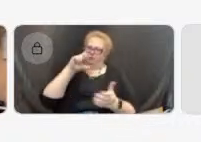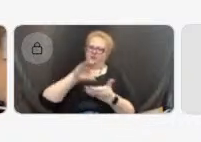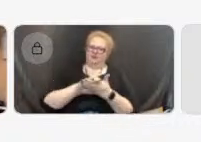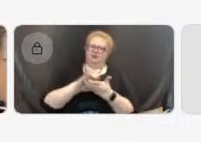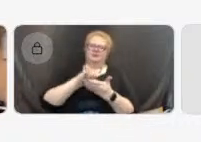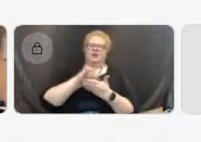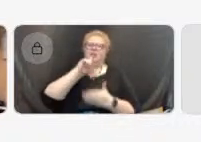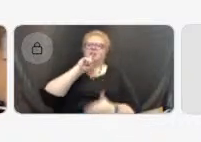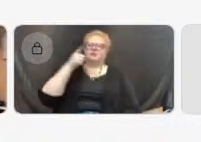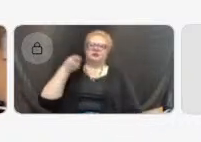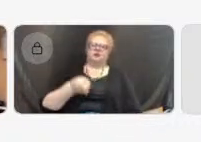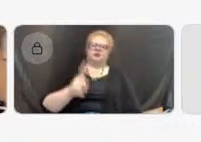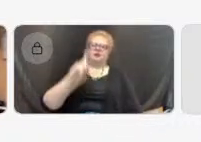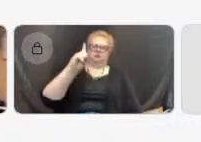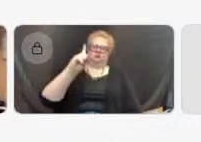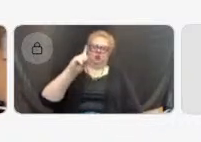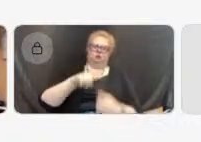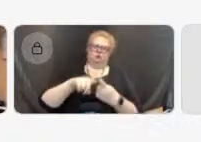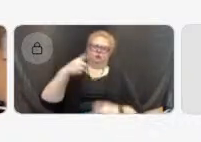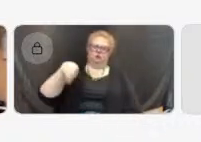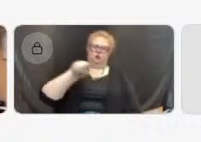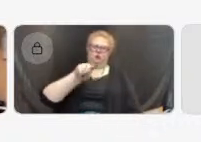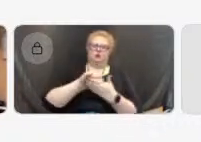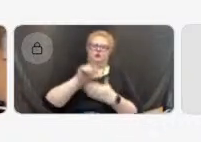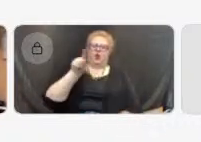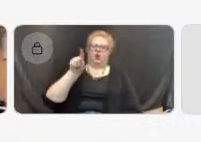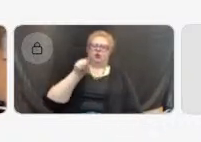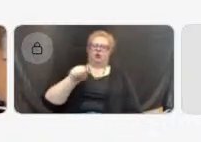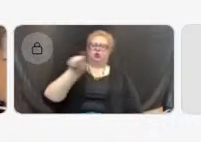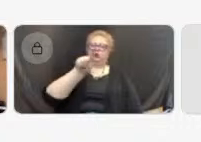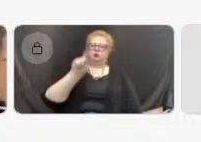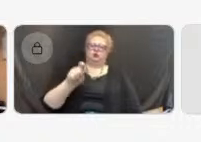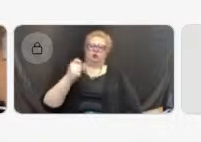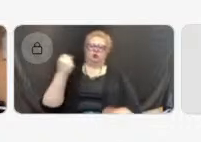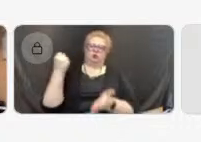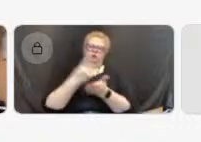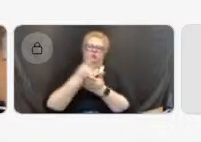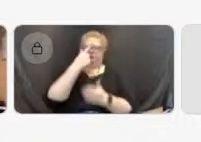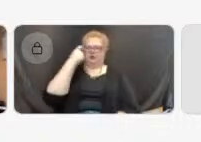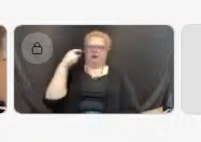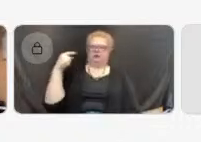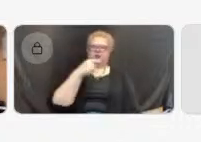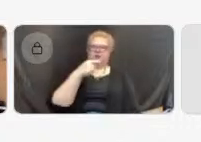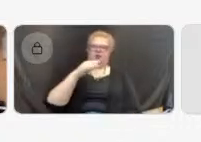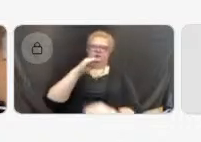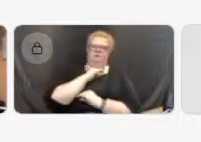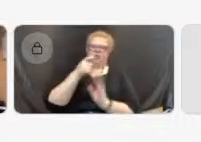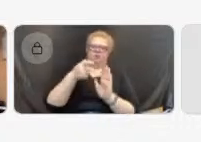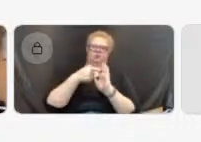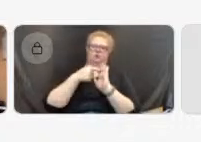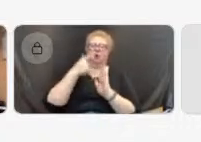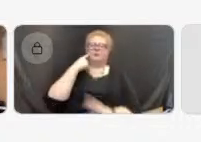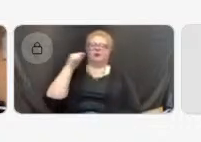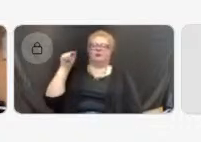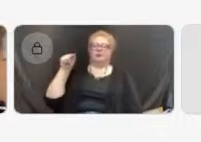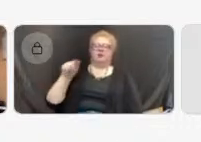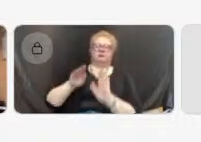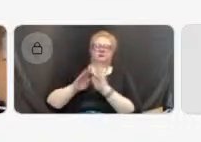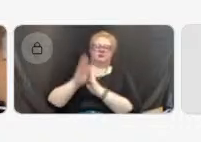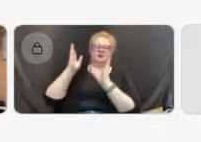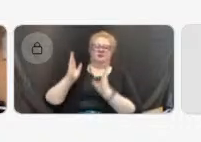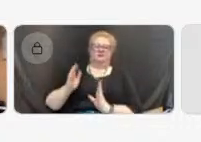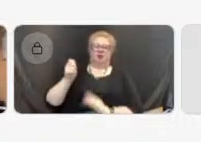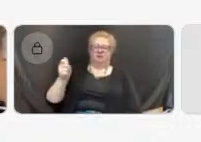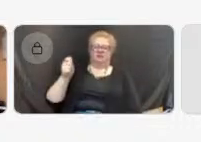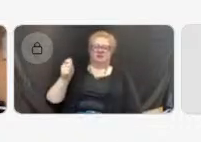to be told that you should approve something simply because they have met the requirements, as this developer has done over and